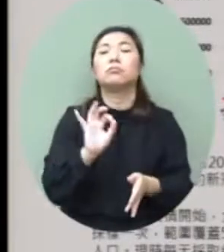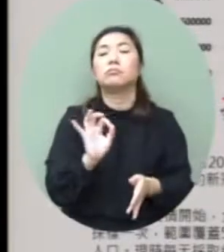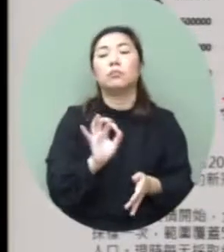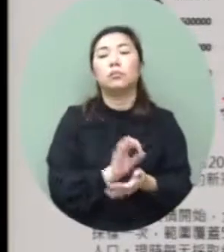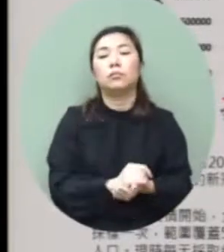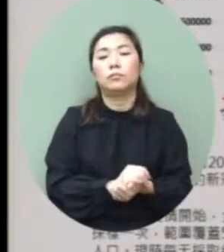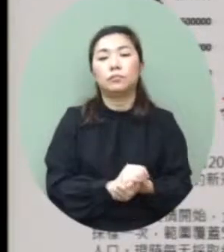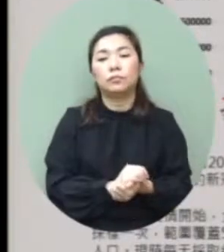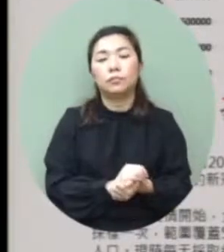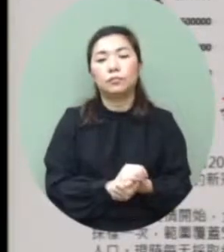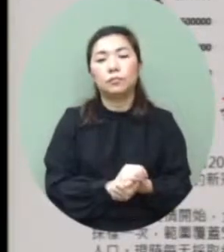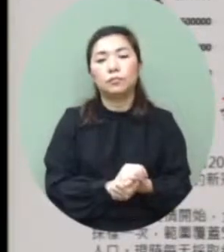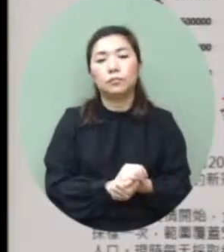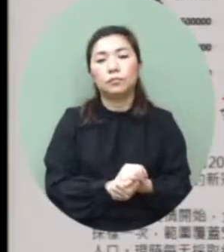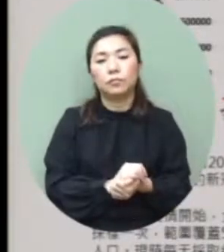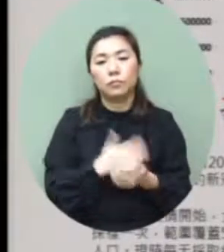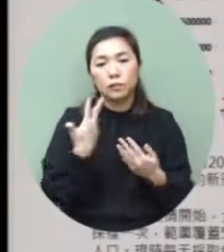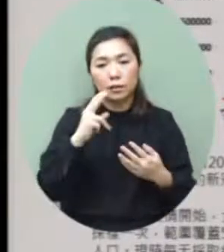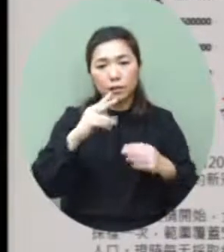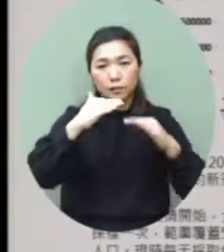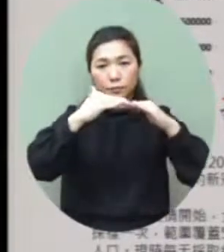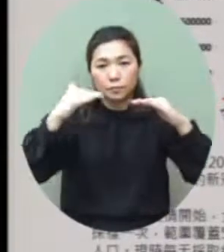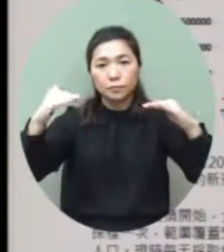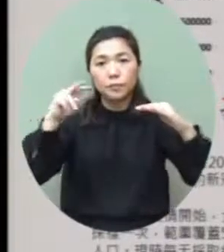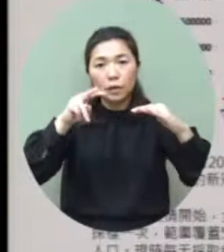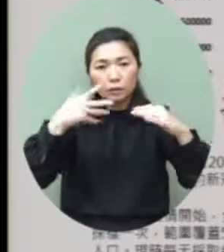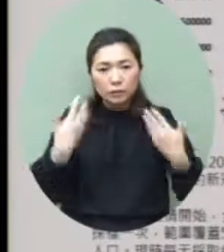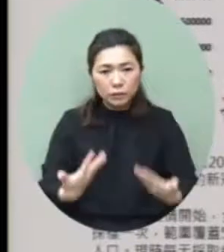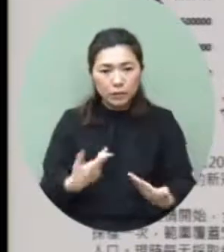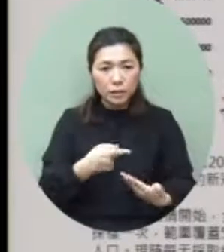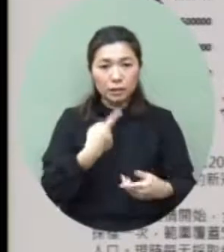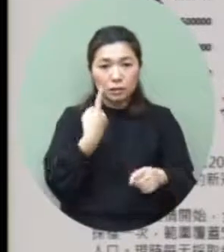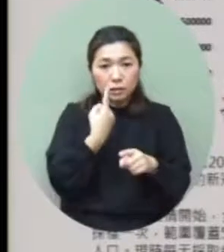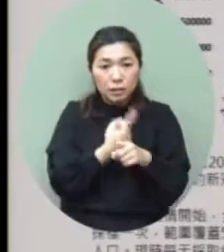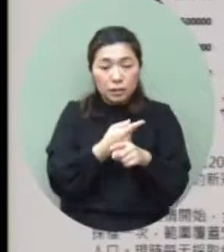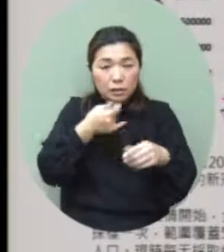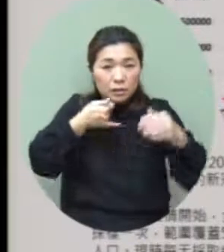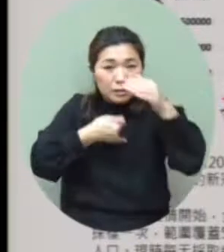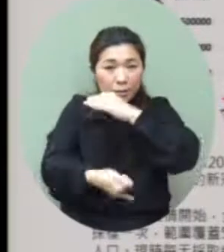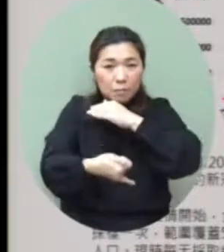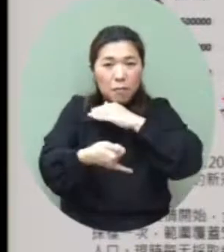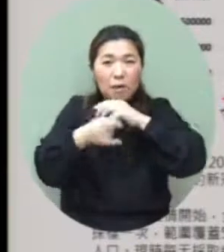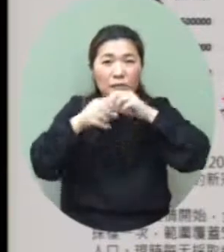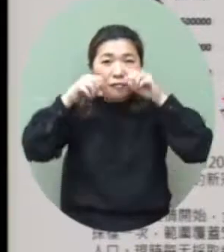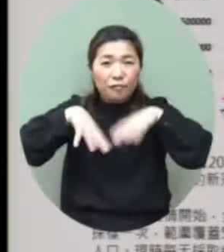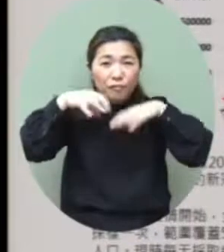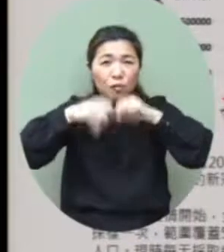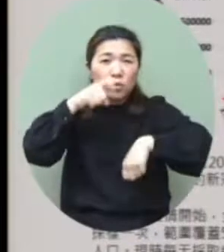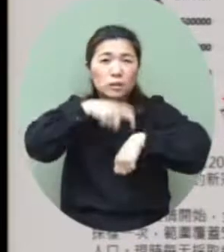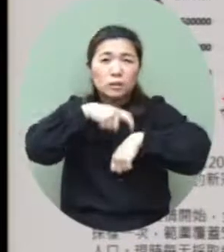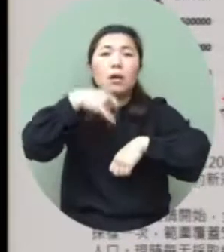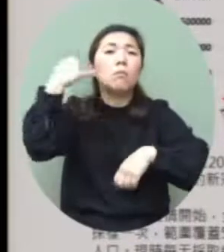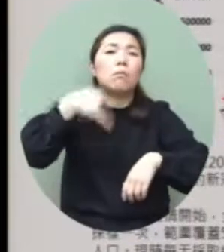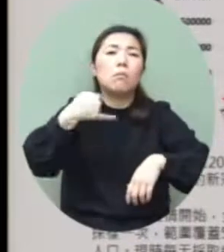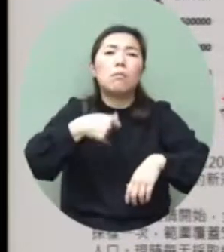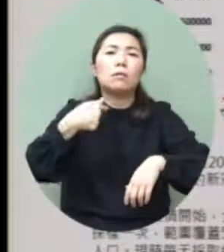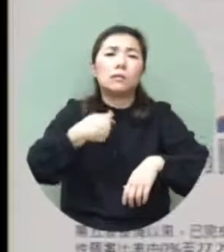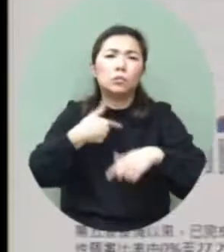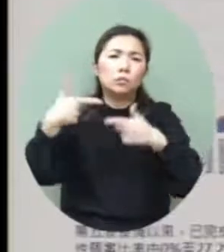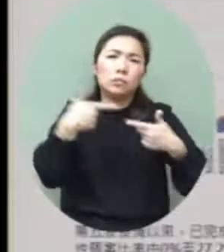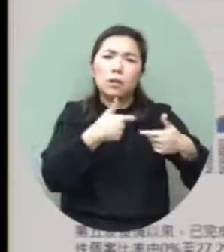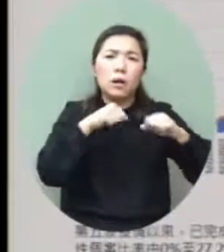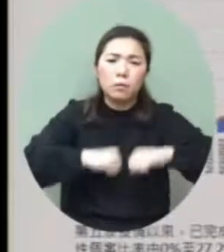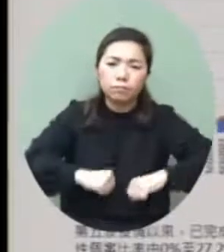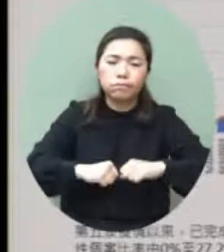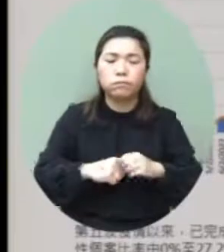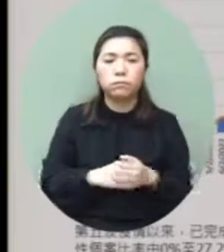In the last few days, we have experienced a plateau denoted by the red circle.